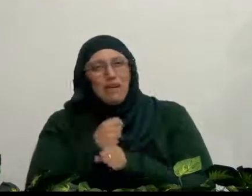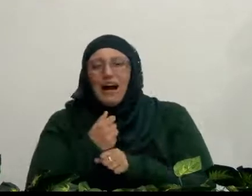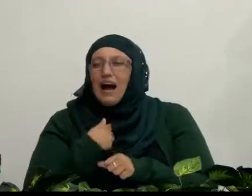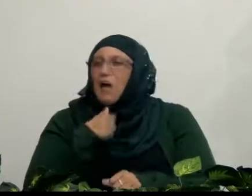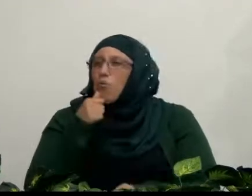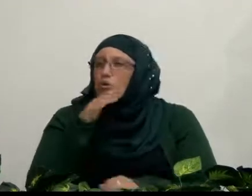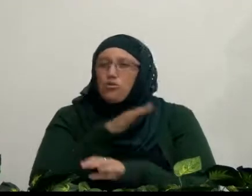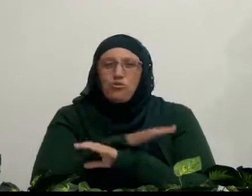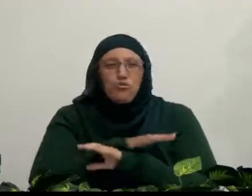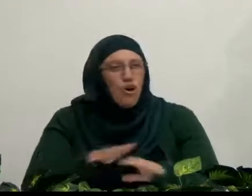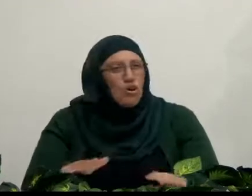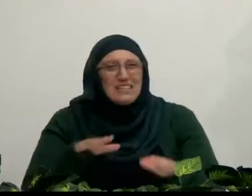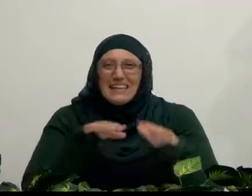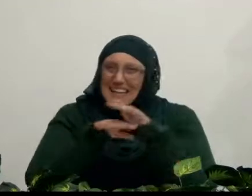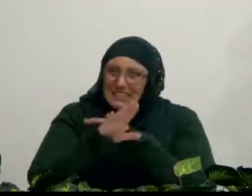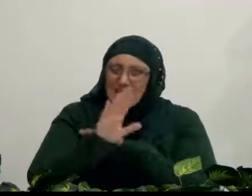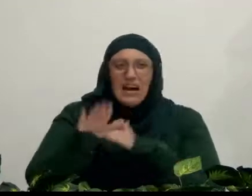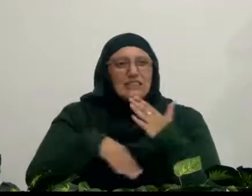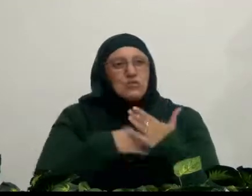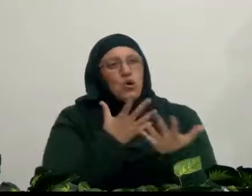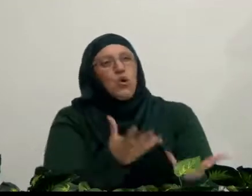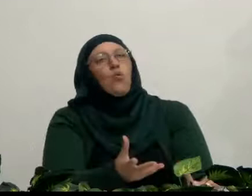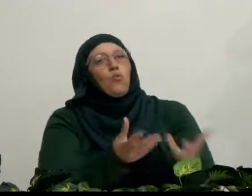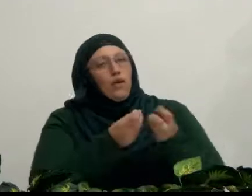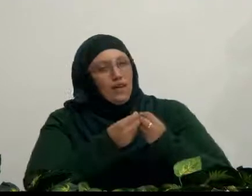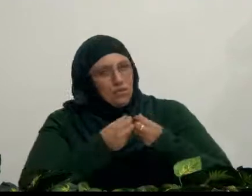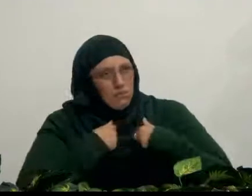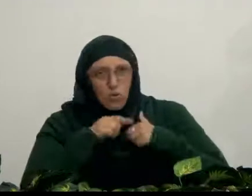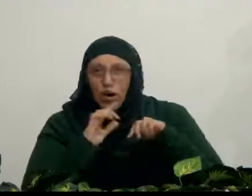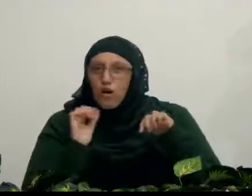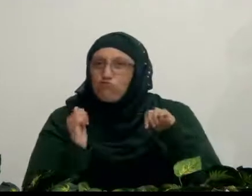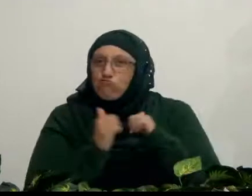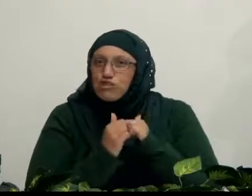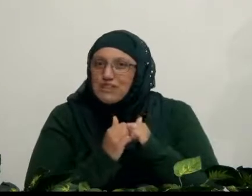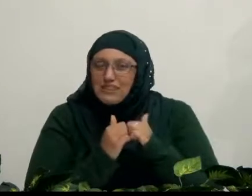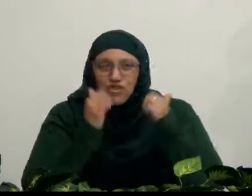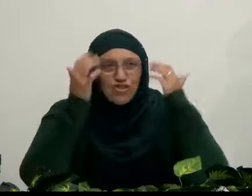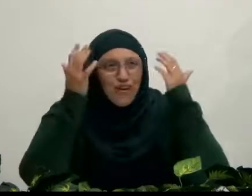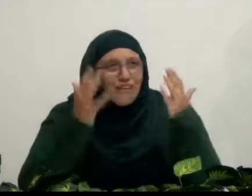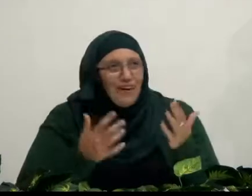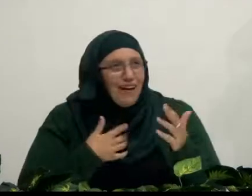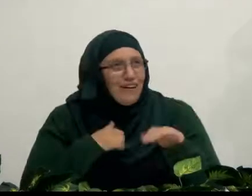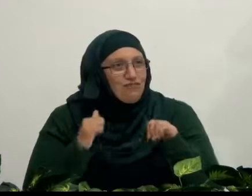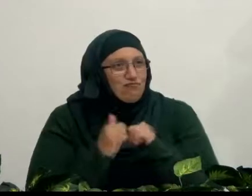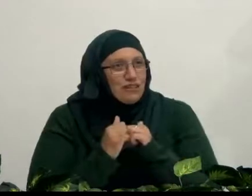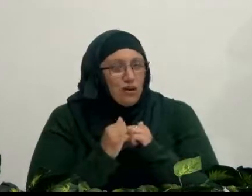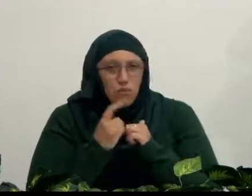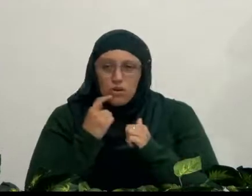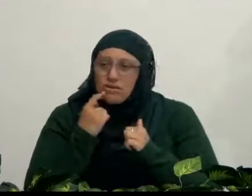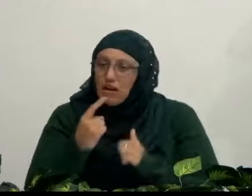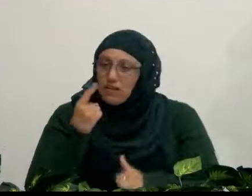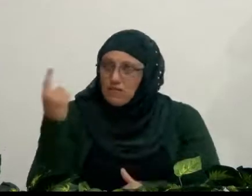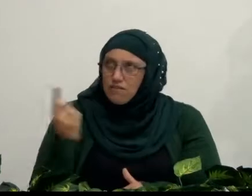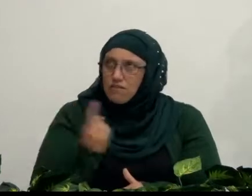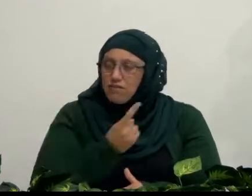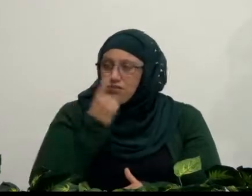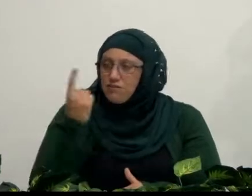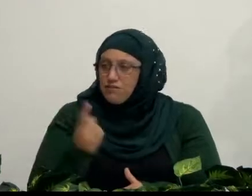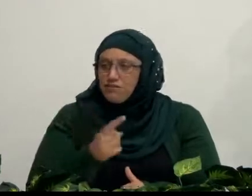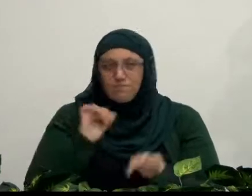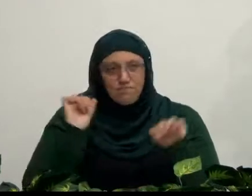enter unless you come with me. Now if you agree, and inshallah agree, we all say for each other qabiltu.